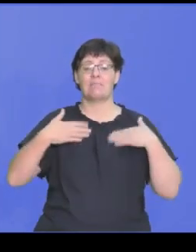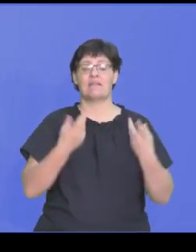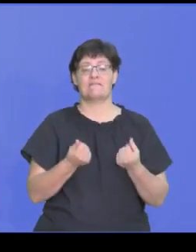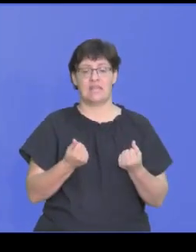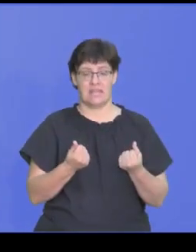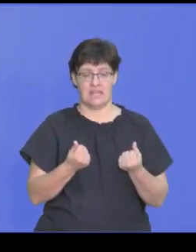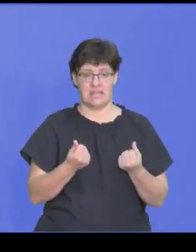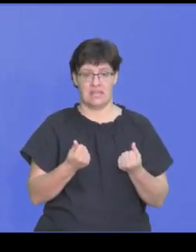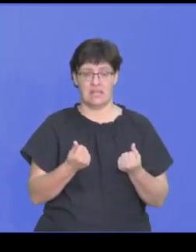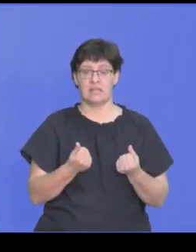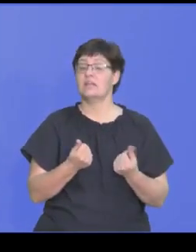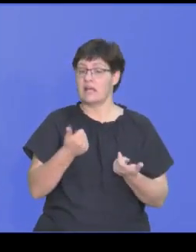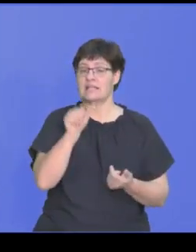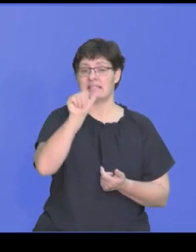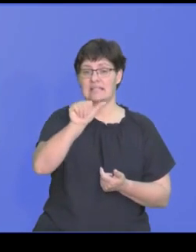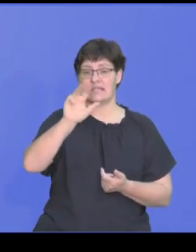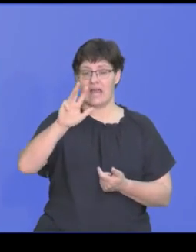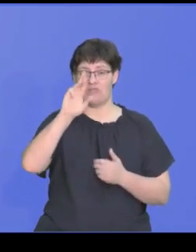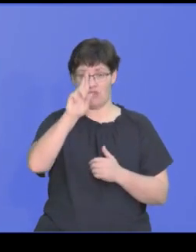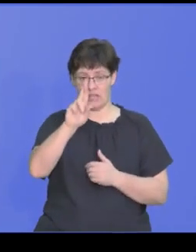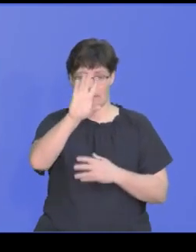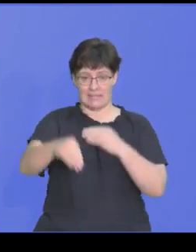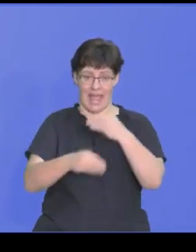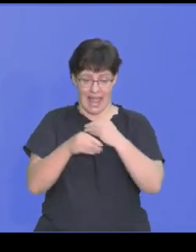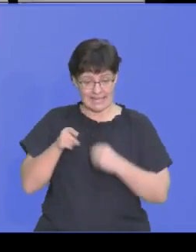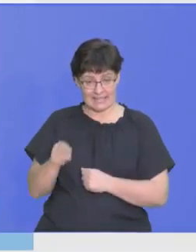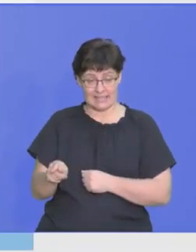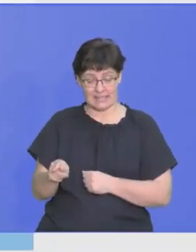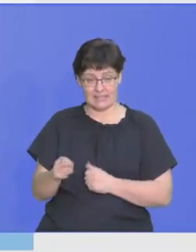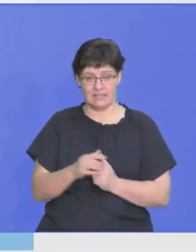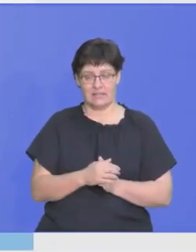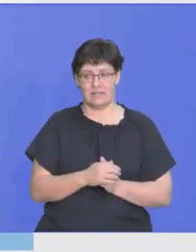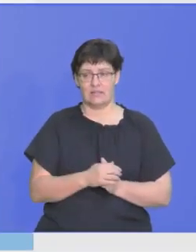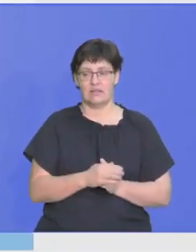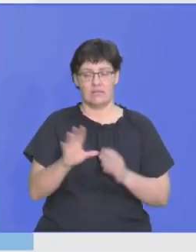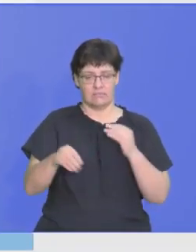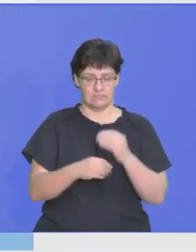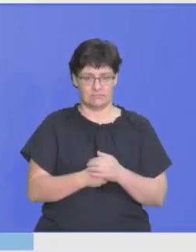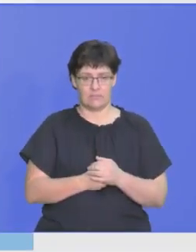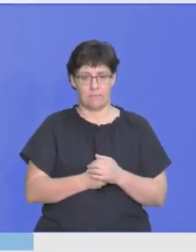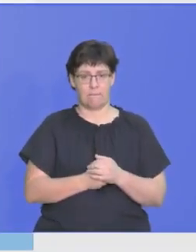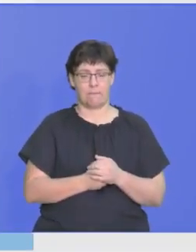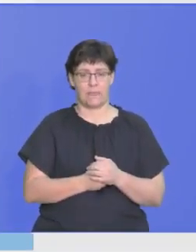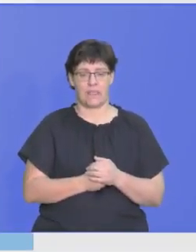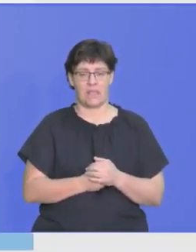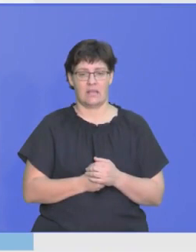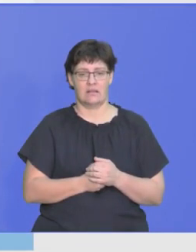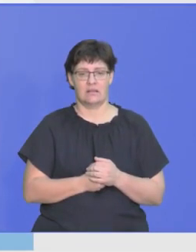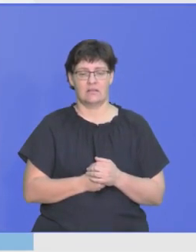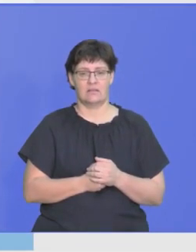my 69 Rand. Let's do that on the calculator. So I'm clear that. I've got